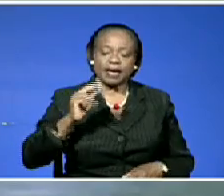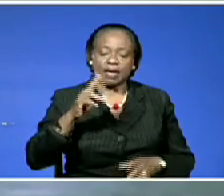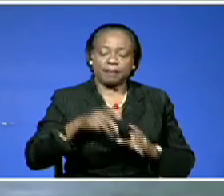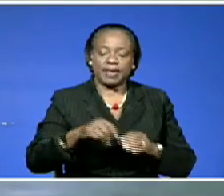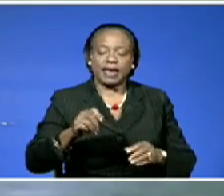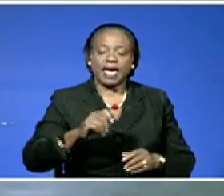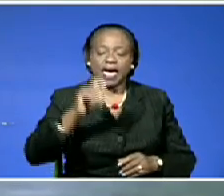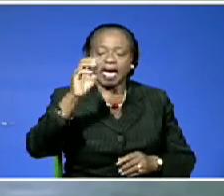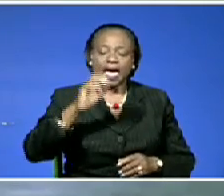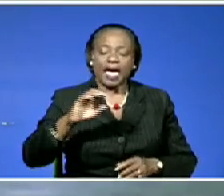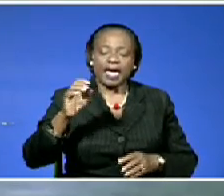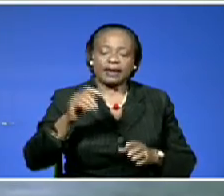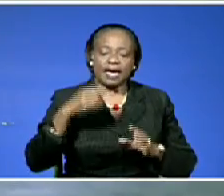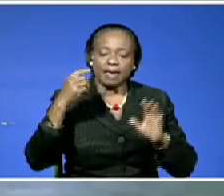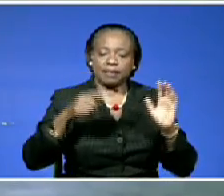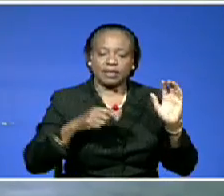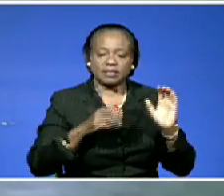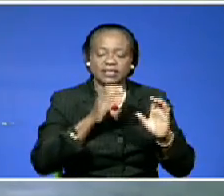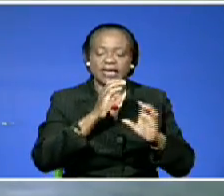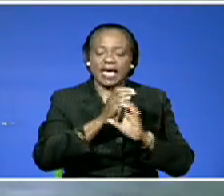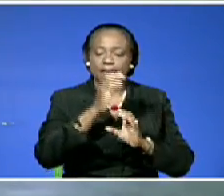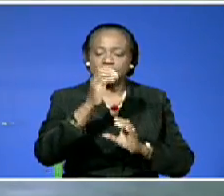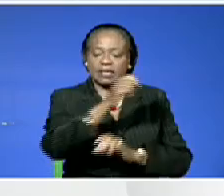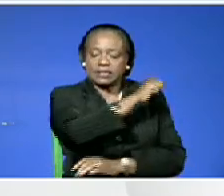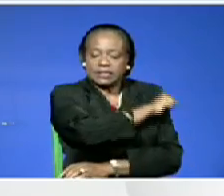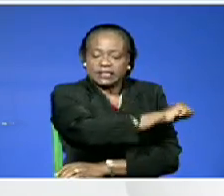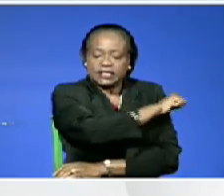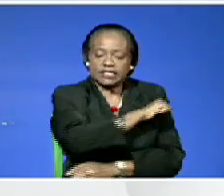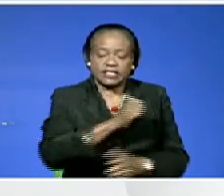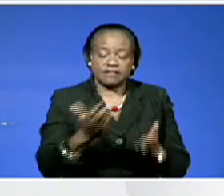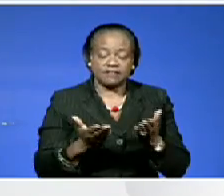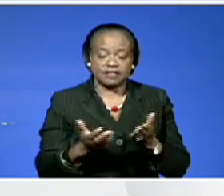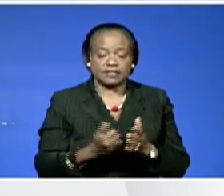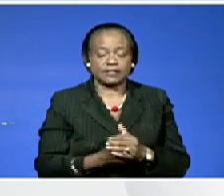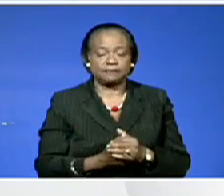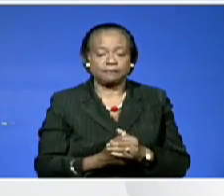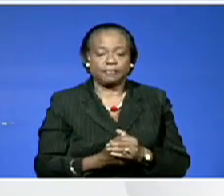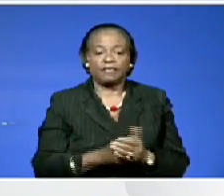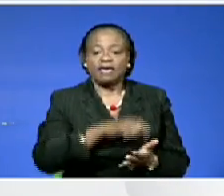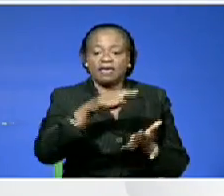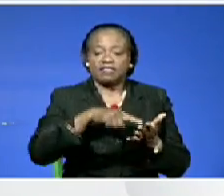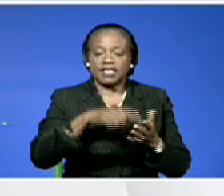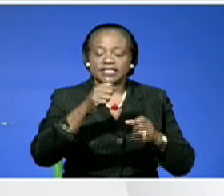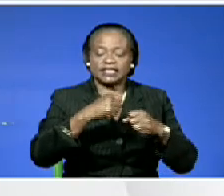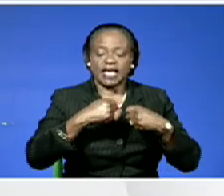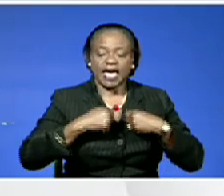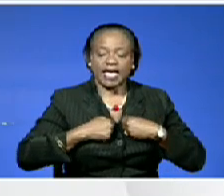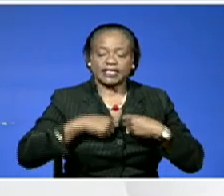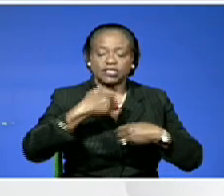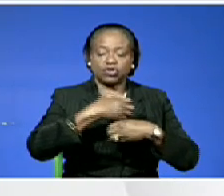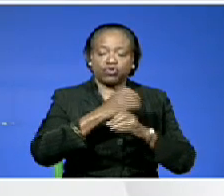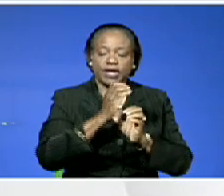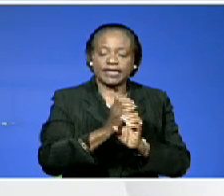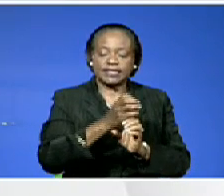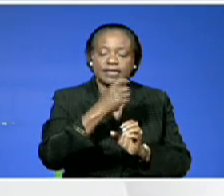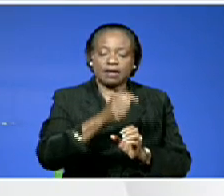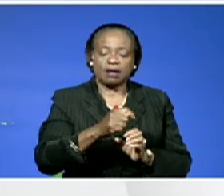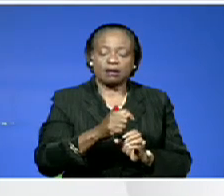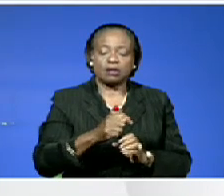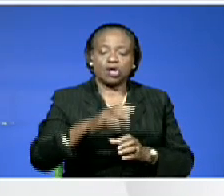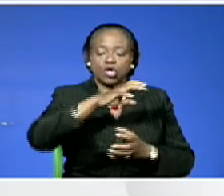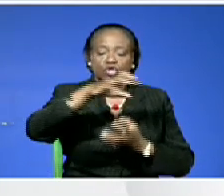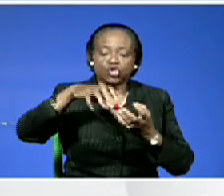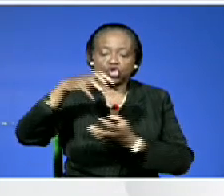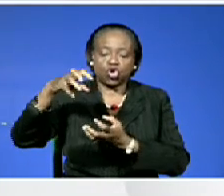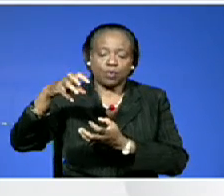extremely challenging to provide care to patients. This has created a perfect storm. Cannot stop people